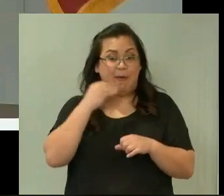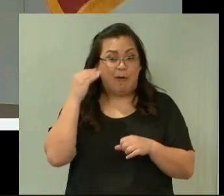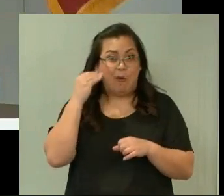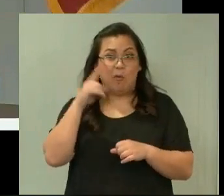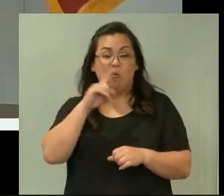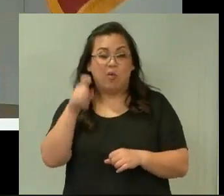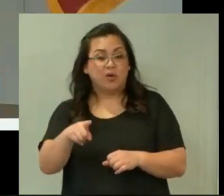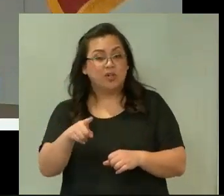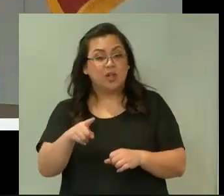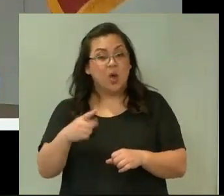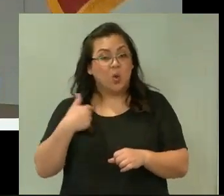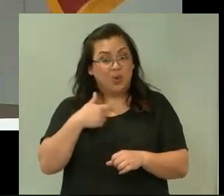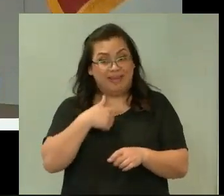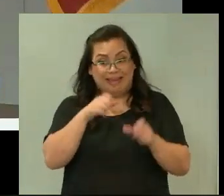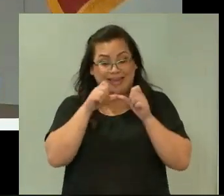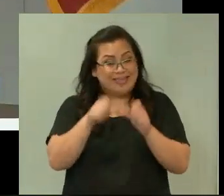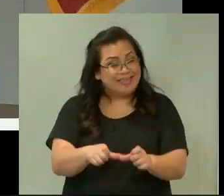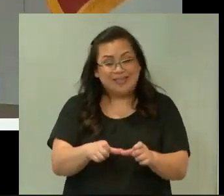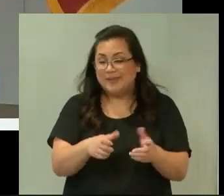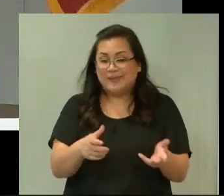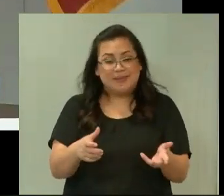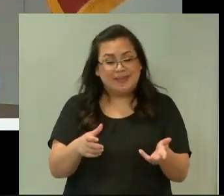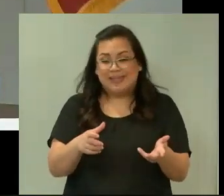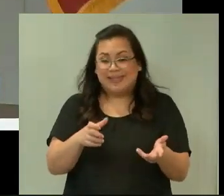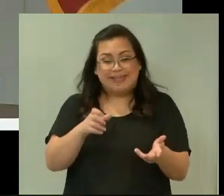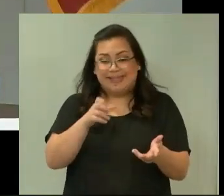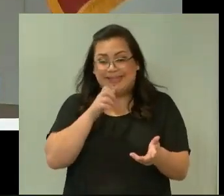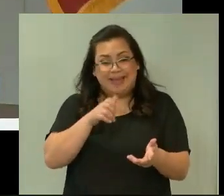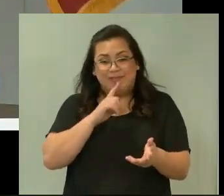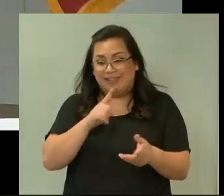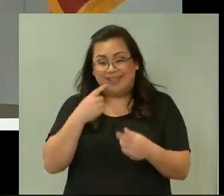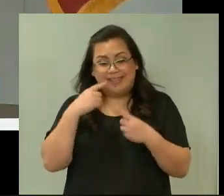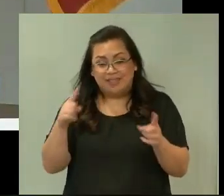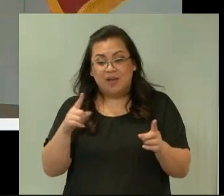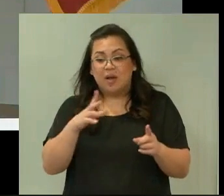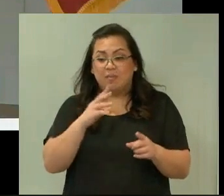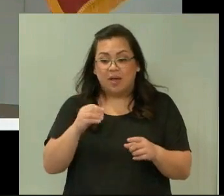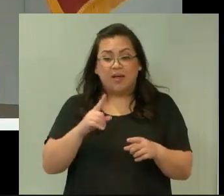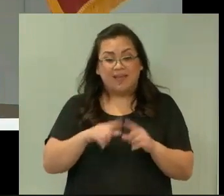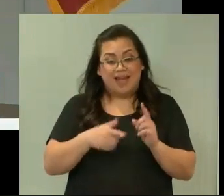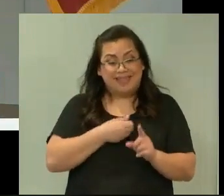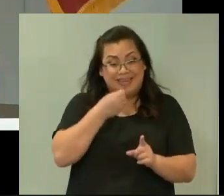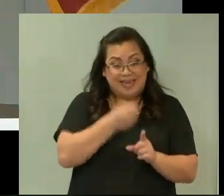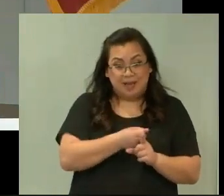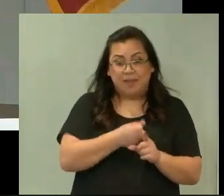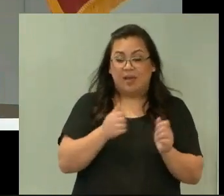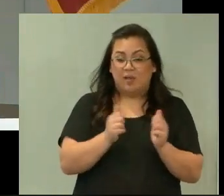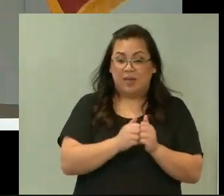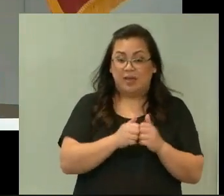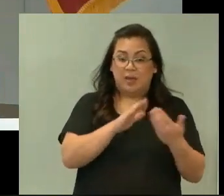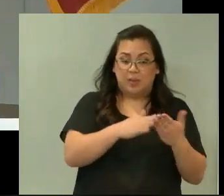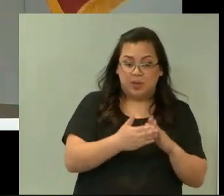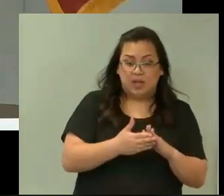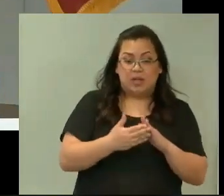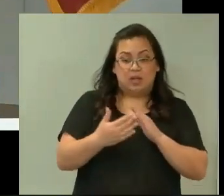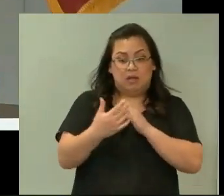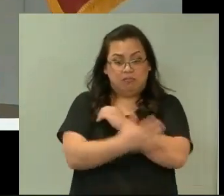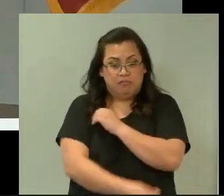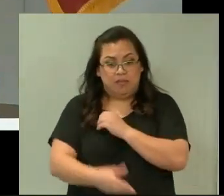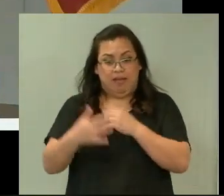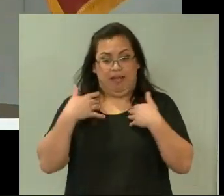the long haul, that it has an impact on our economy, it has an impact on poverty, and it has an impact on